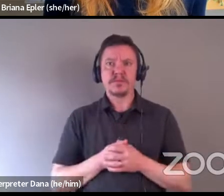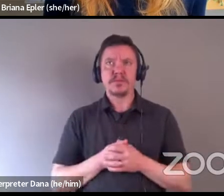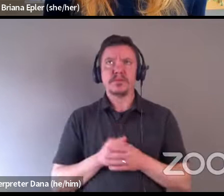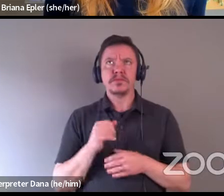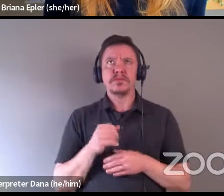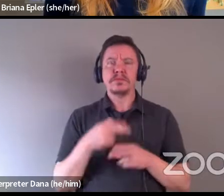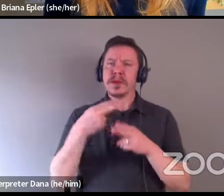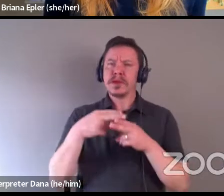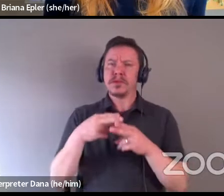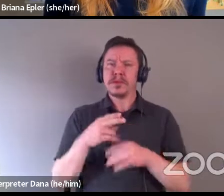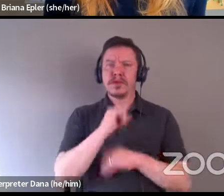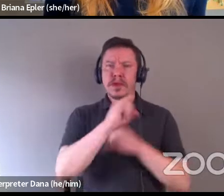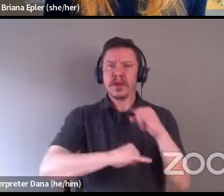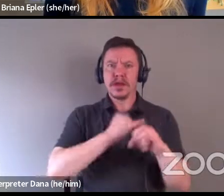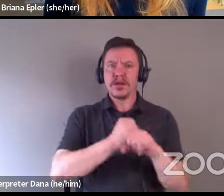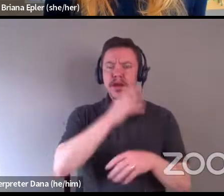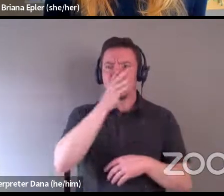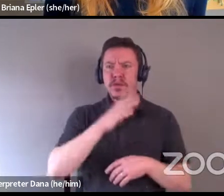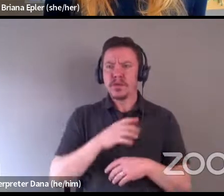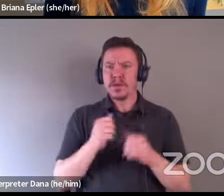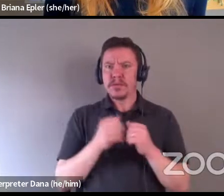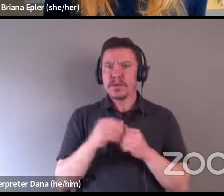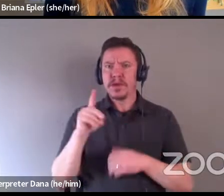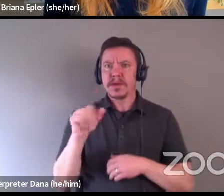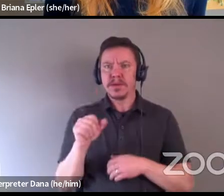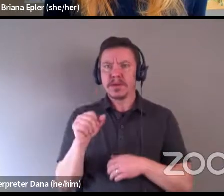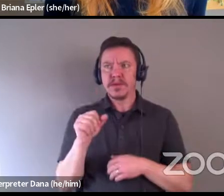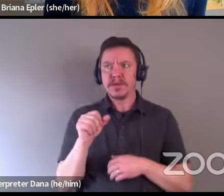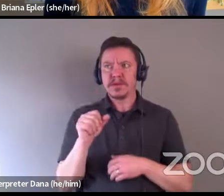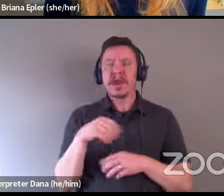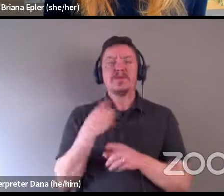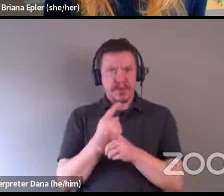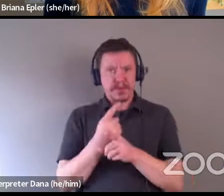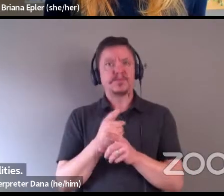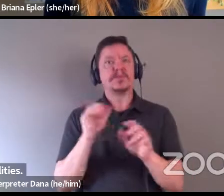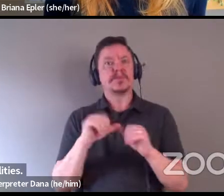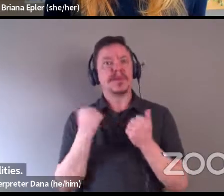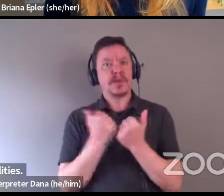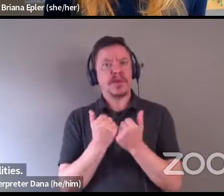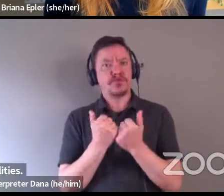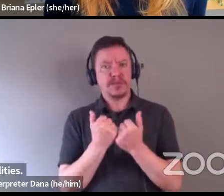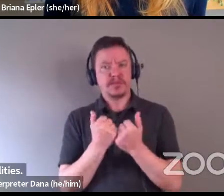International Women with Disabilities, yes, at the Association of